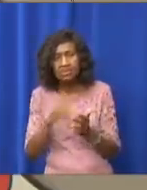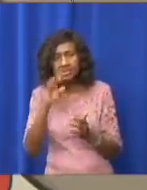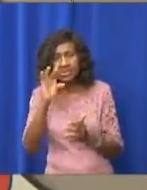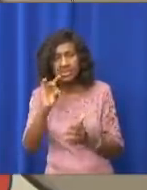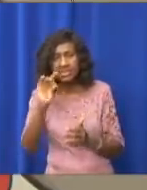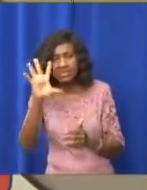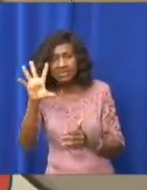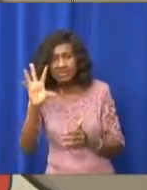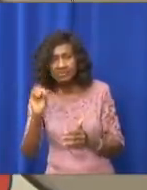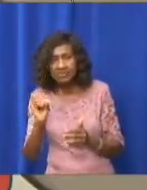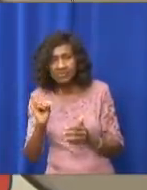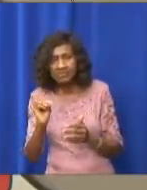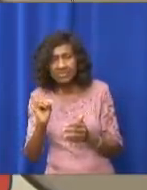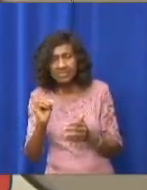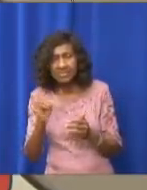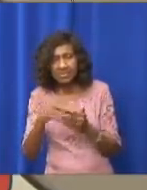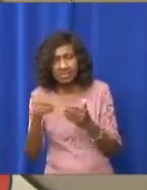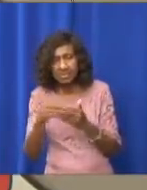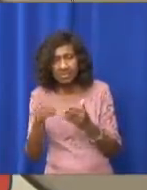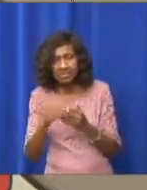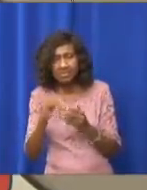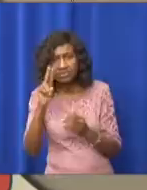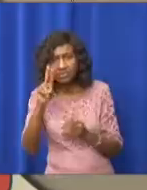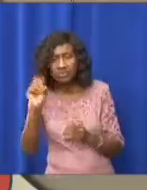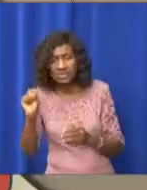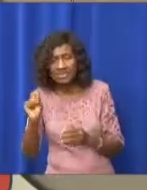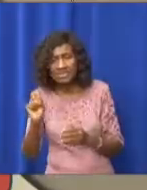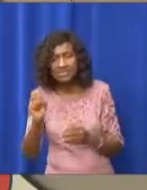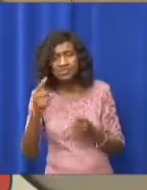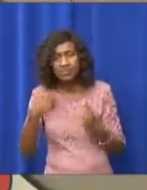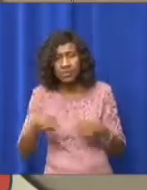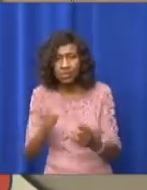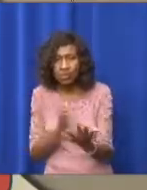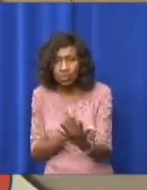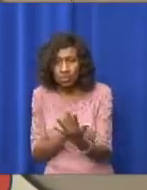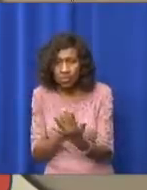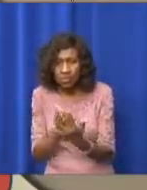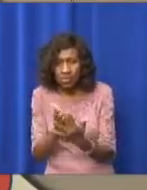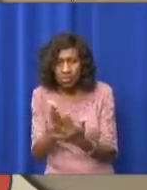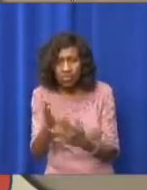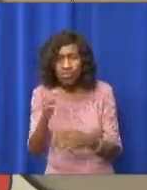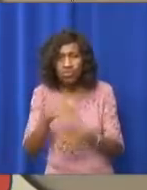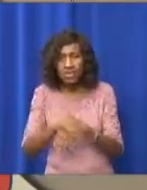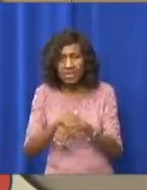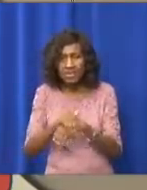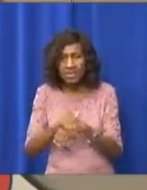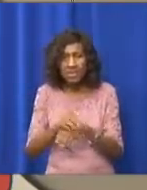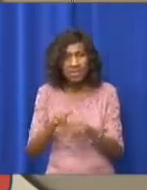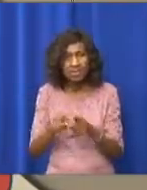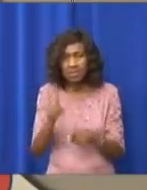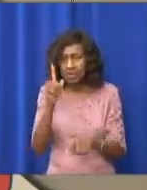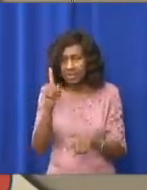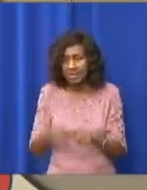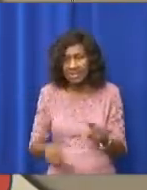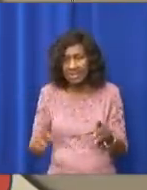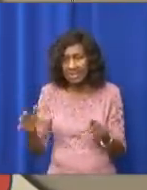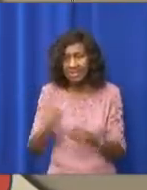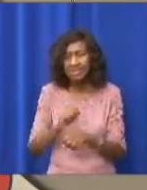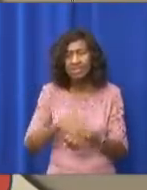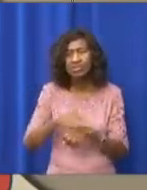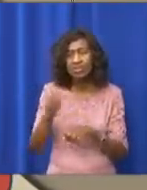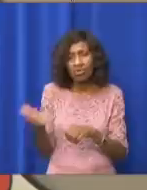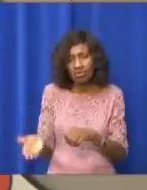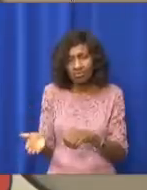$1,850 and the flight will go via London, but nobody will be able to get off in London. This is for people